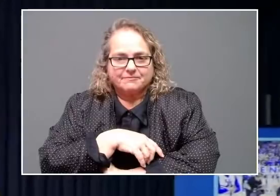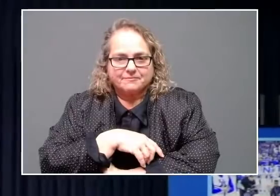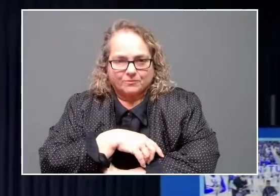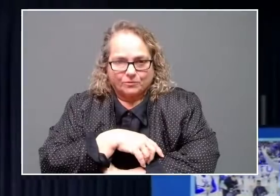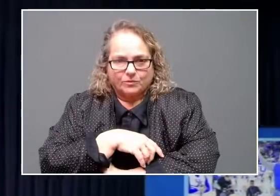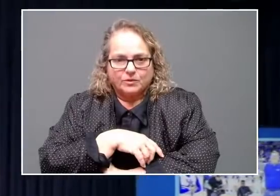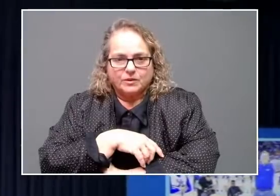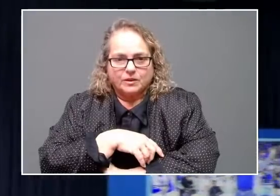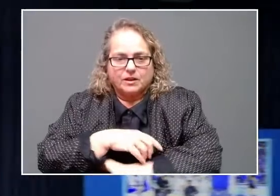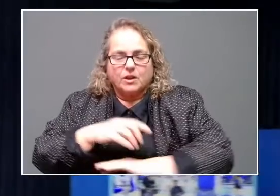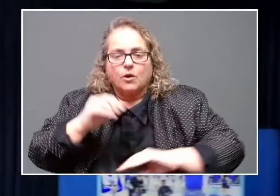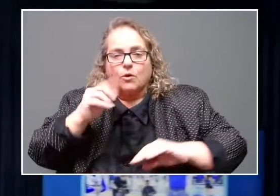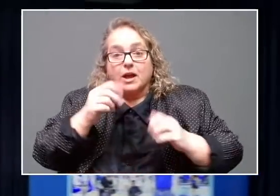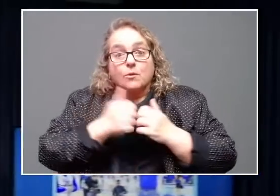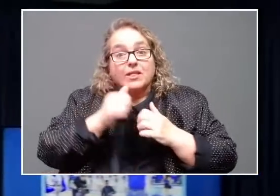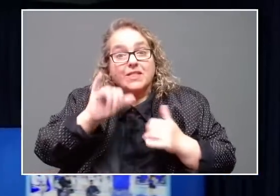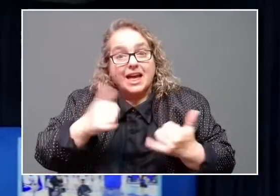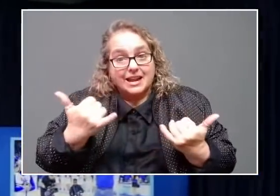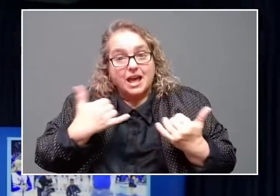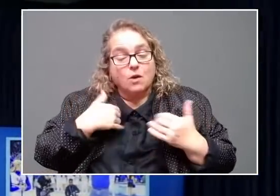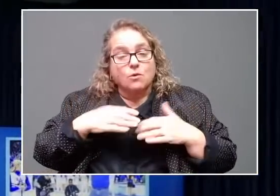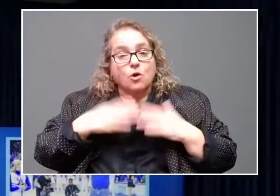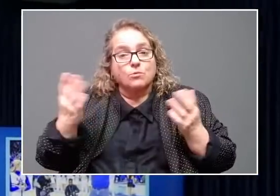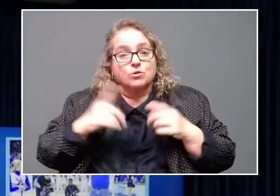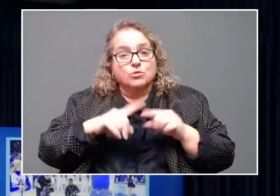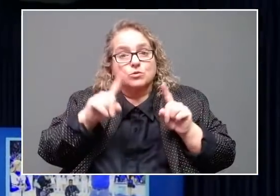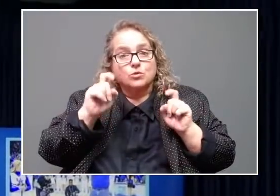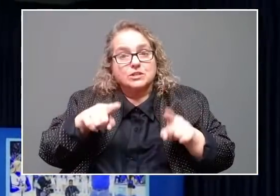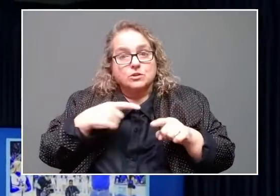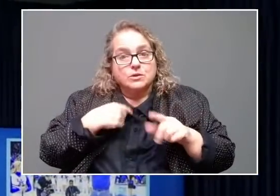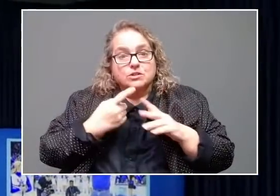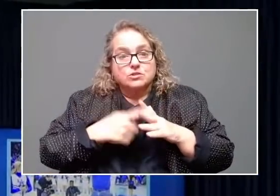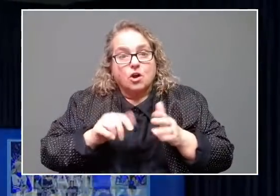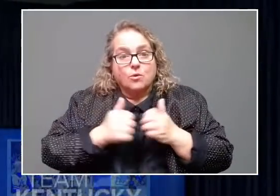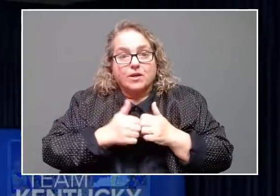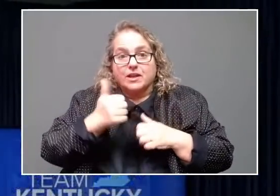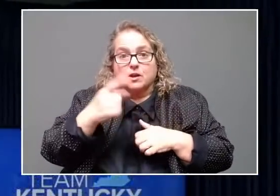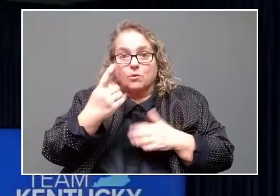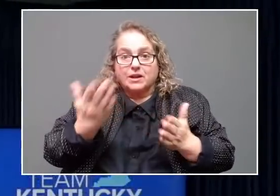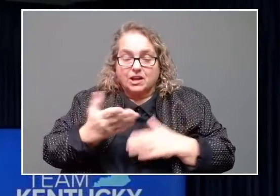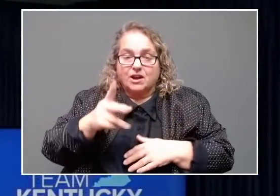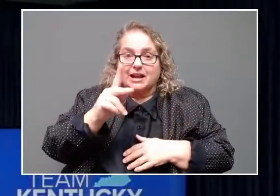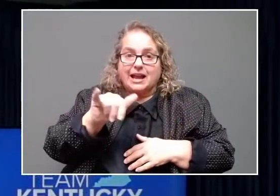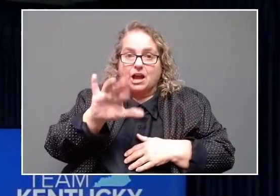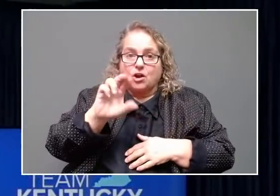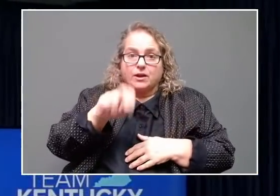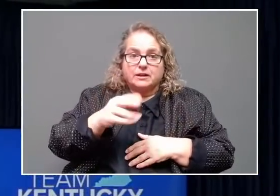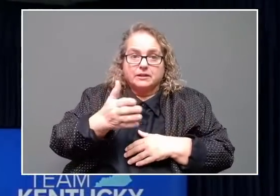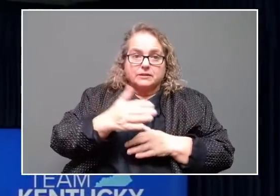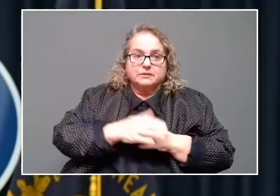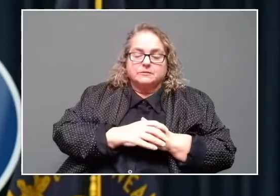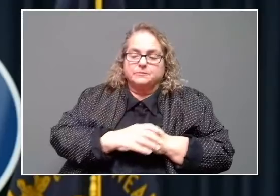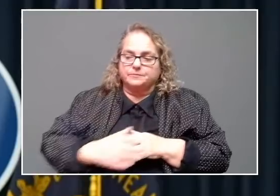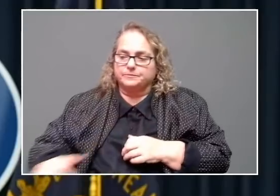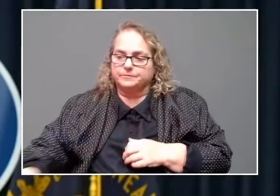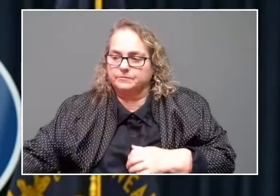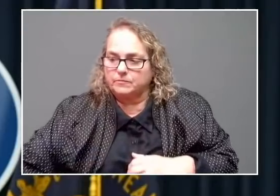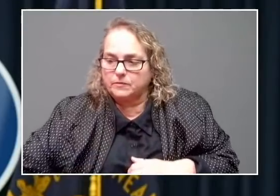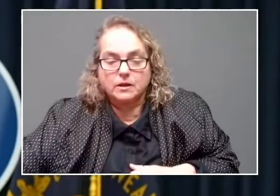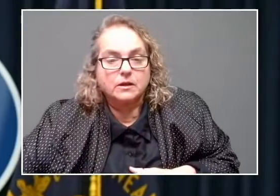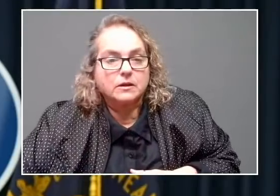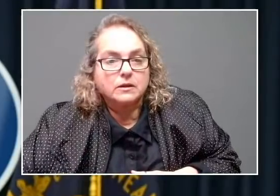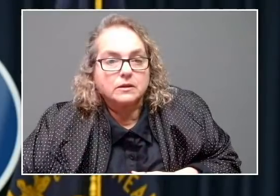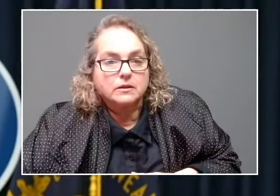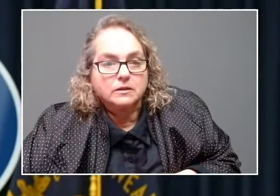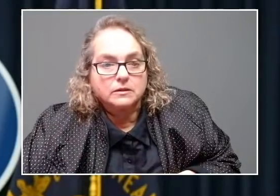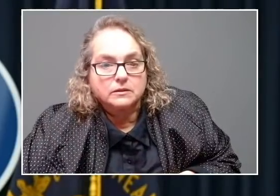And with that, we'll open it up to questions. We'll start with those that are here with Karen. Governor, can you talk about your decision to veto the